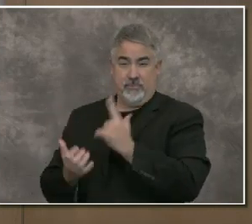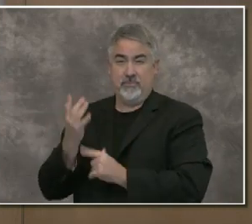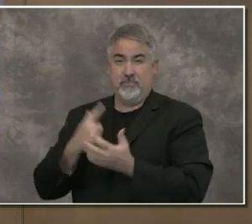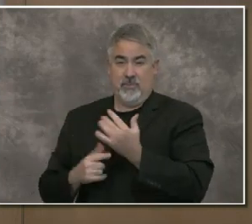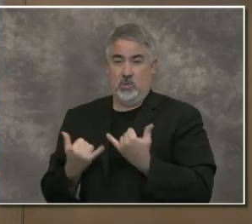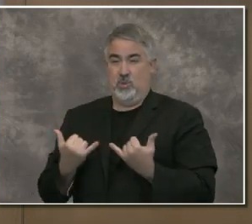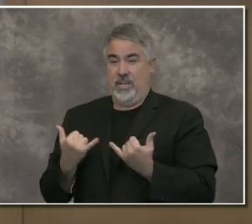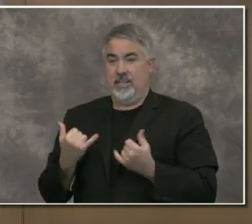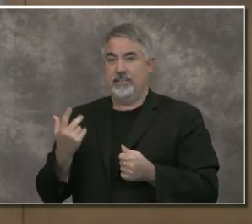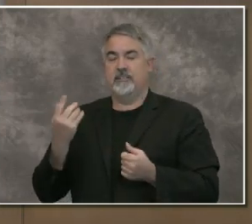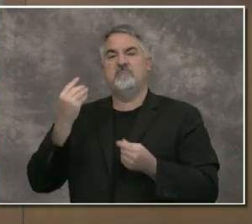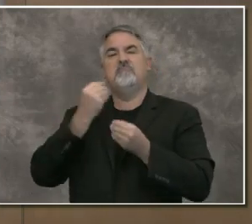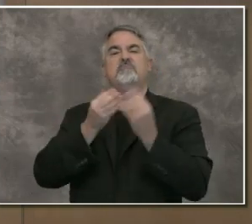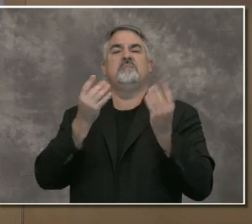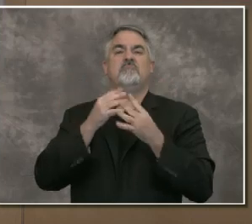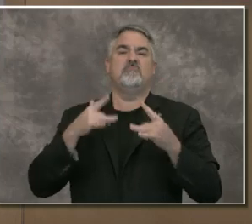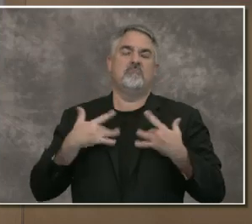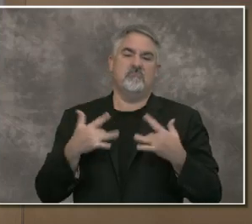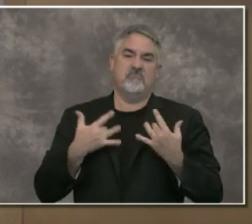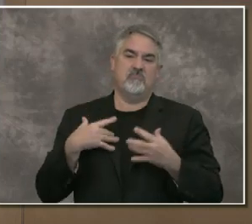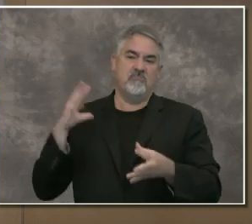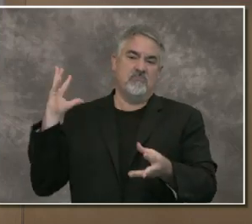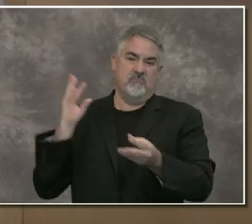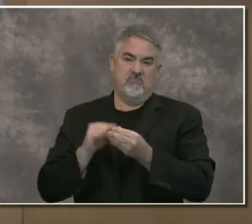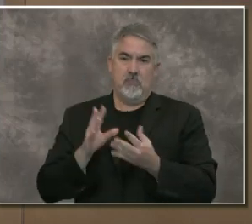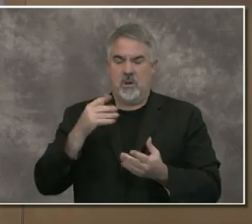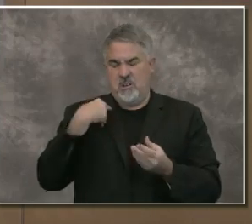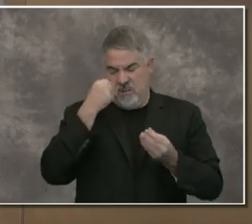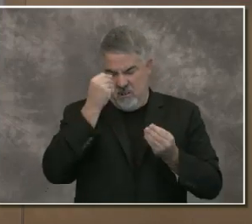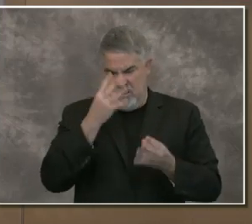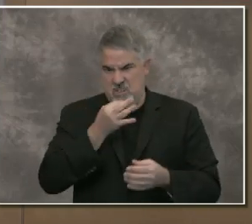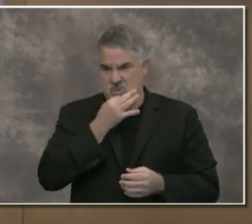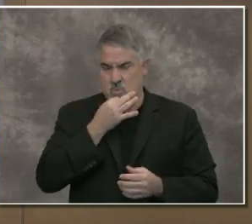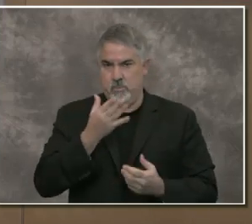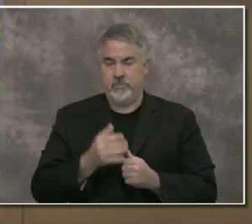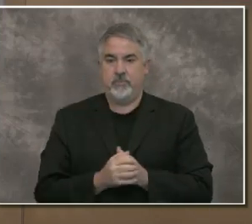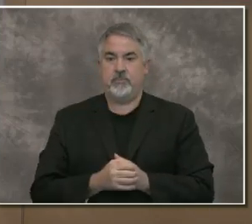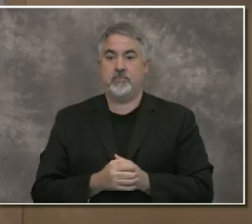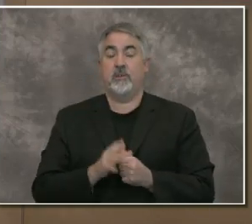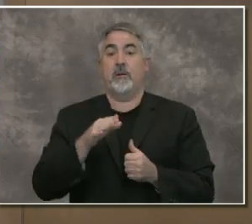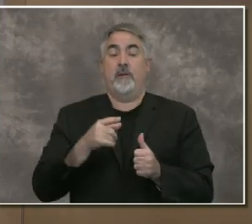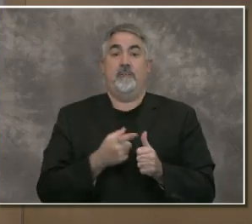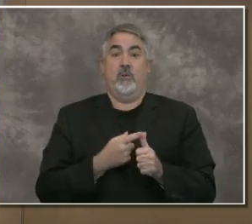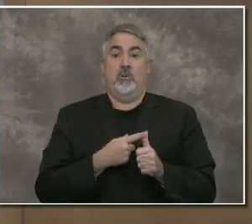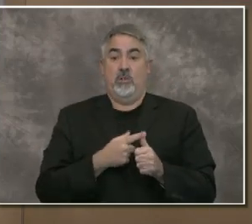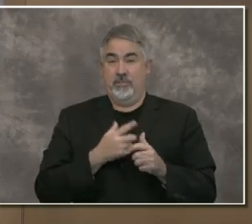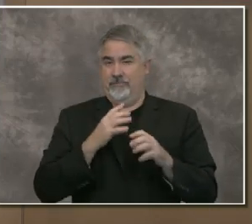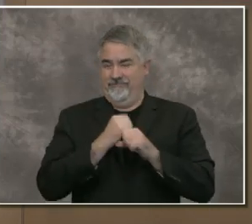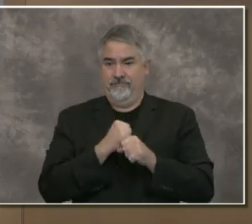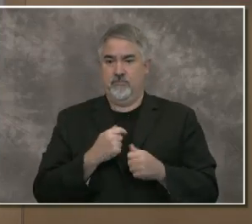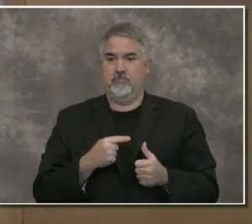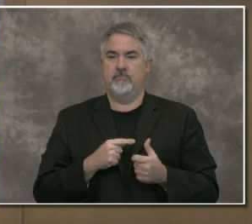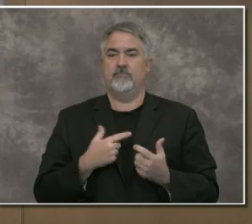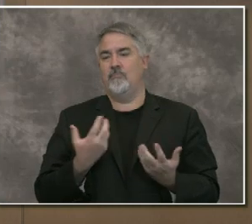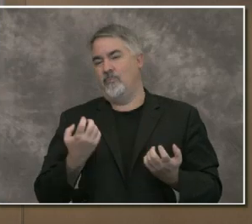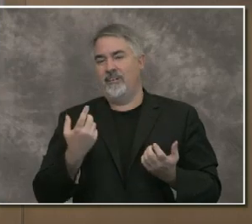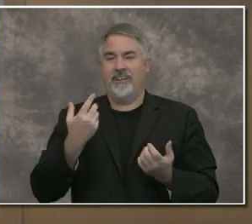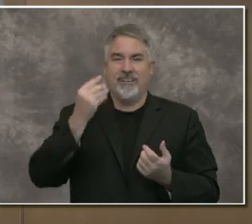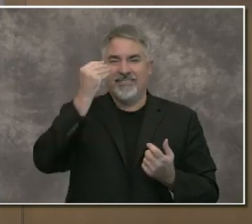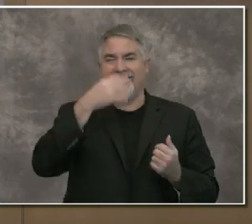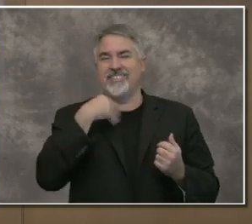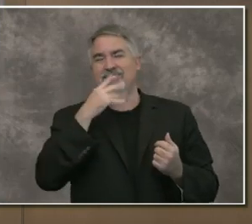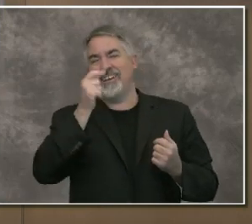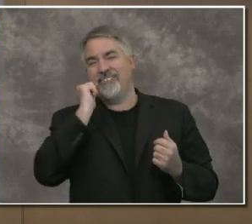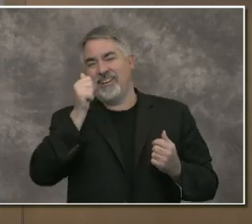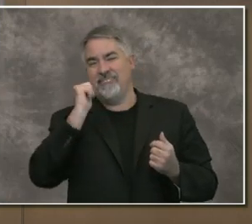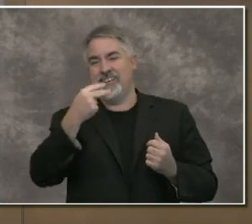that were taken, and I will share a few of those with you. The first was just a recap of the efforts that we talk about on a daily basis, but it is